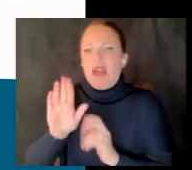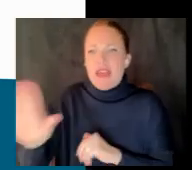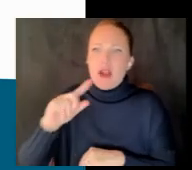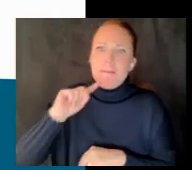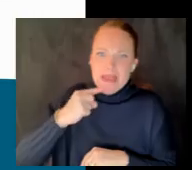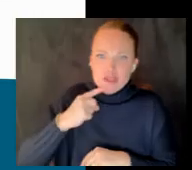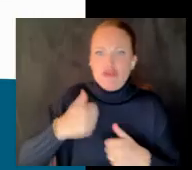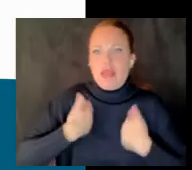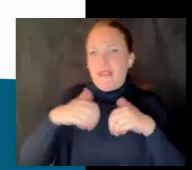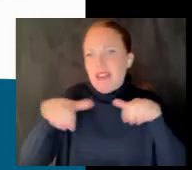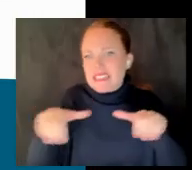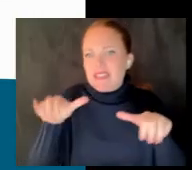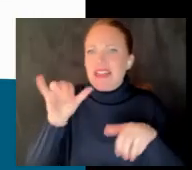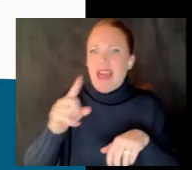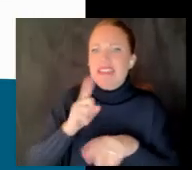or activities.